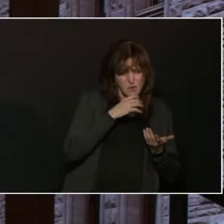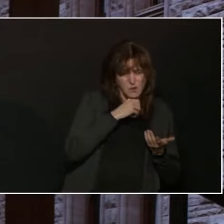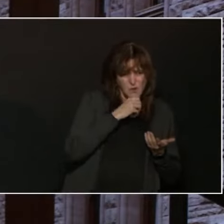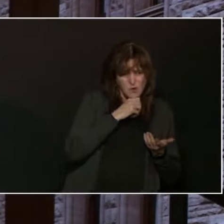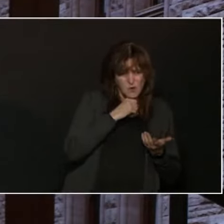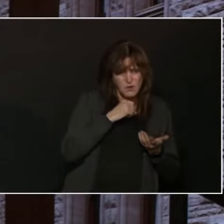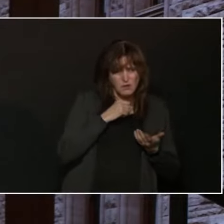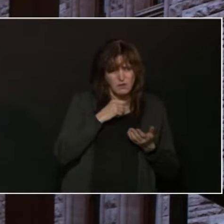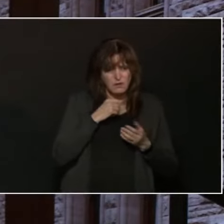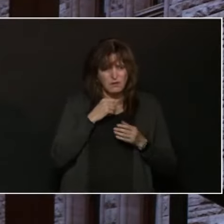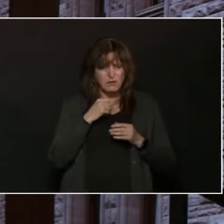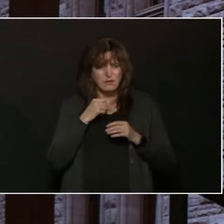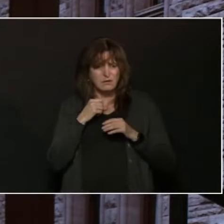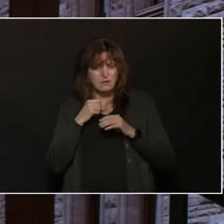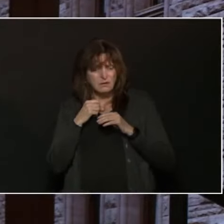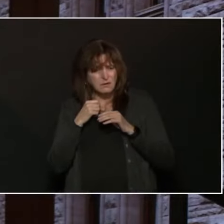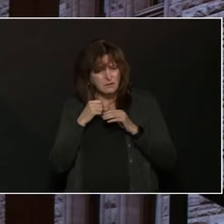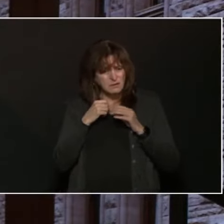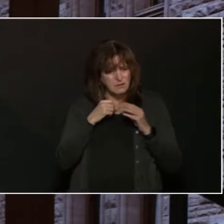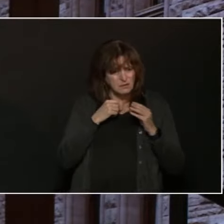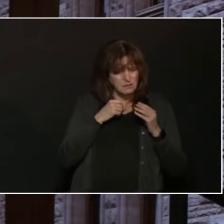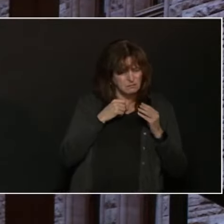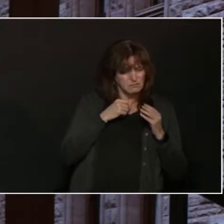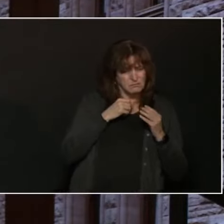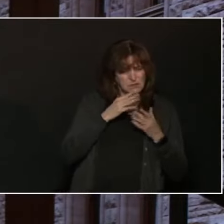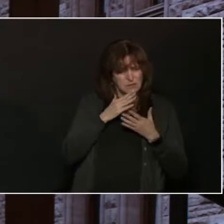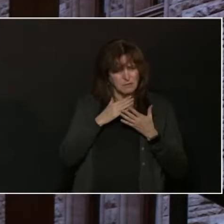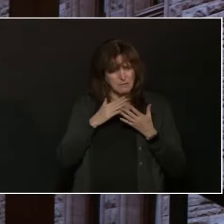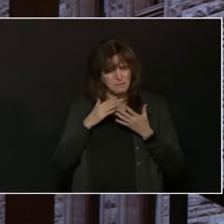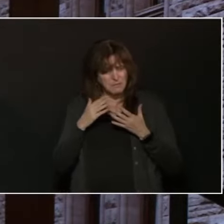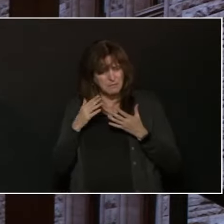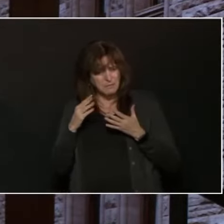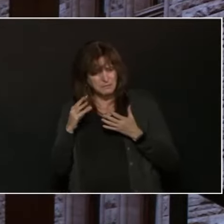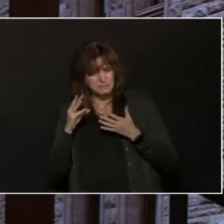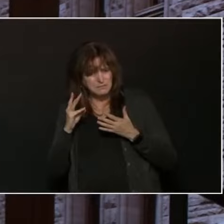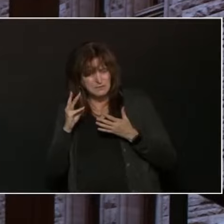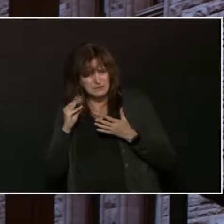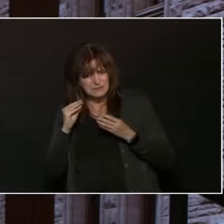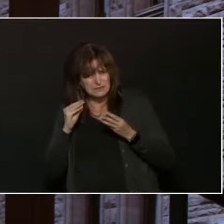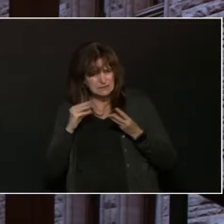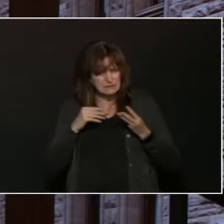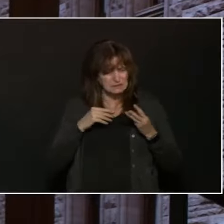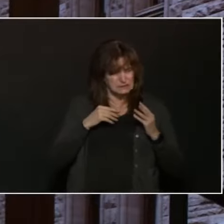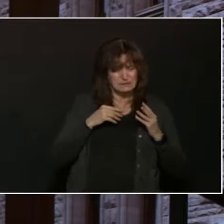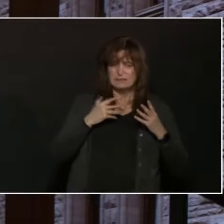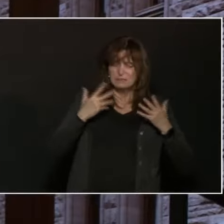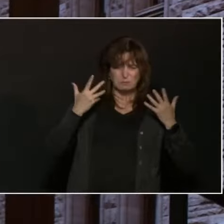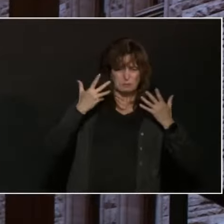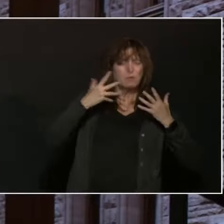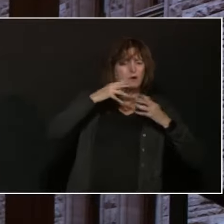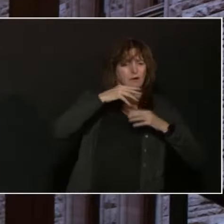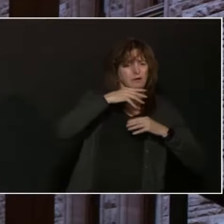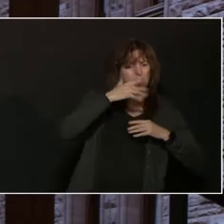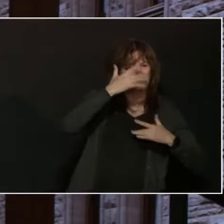concerning, and of course, condolences to the families in that regards of all of them. The 7-day average rests at